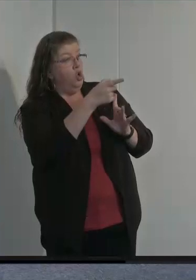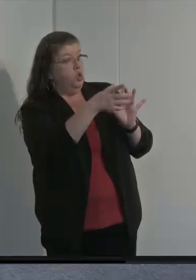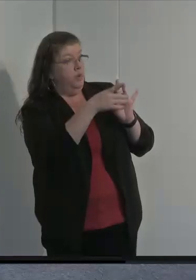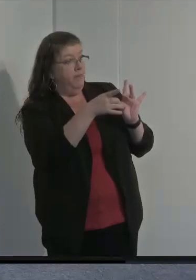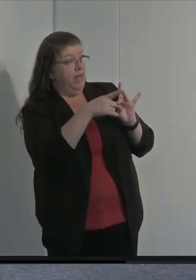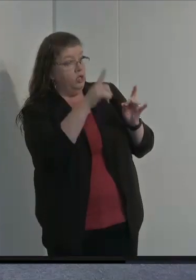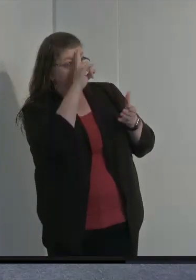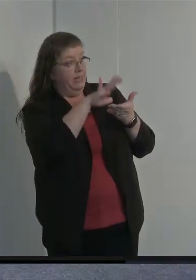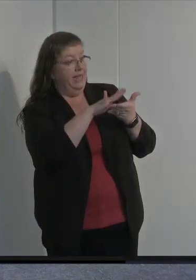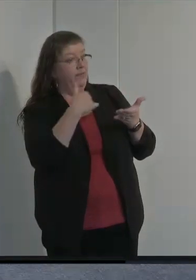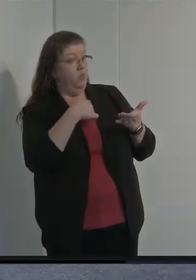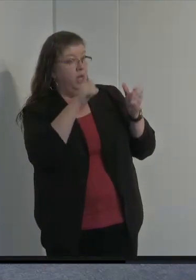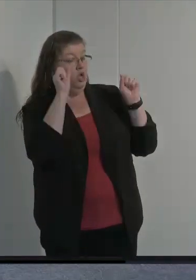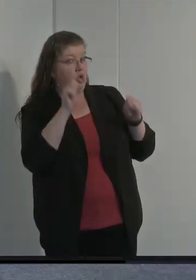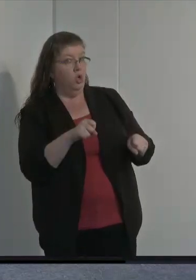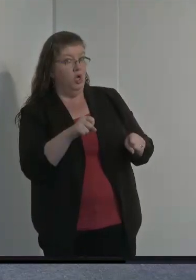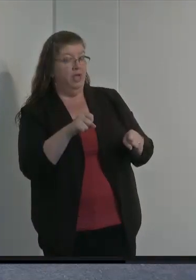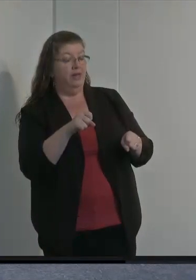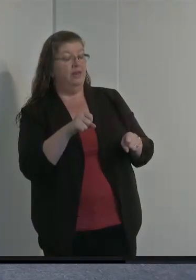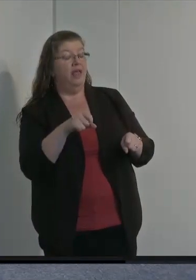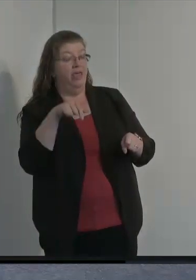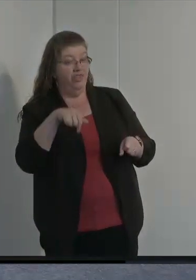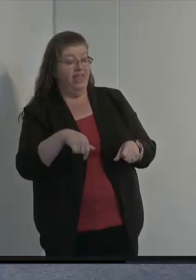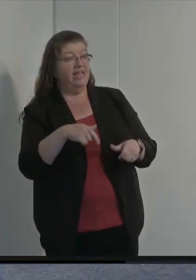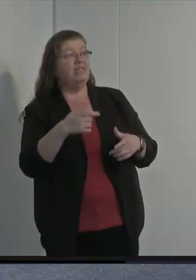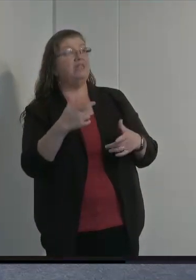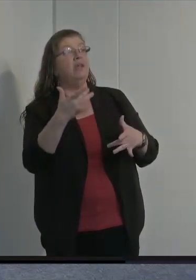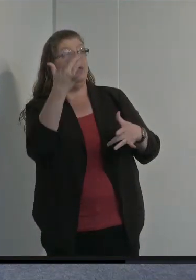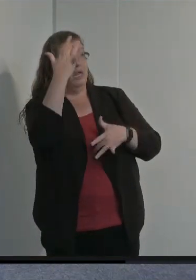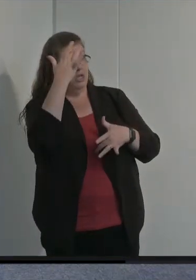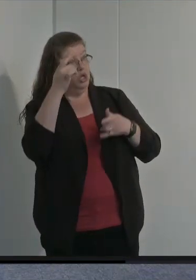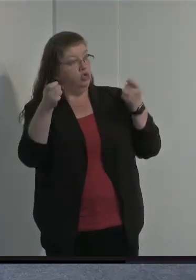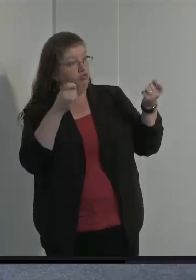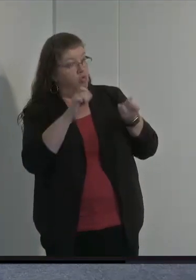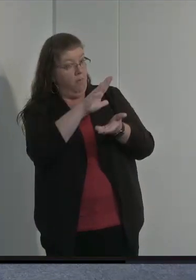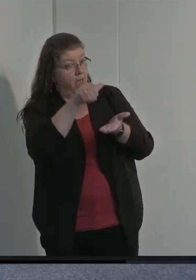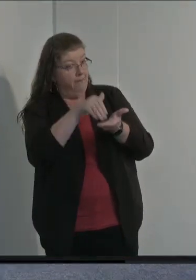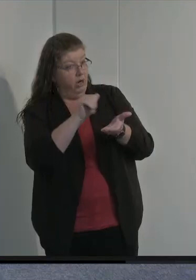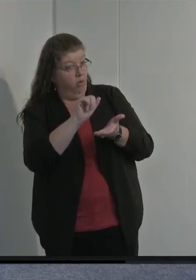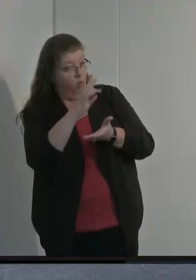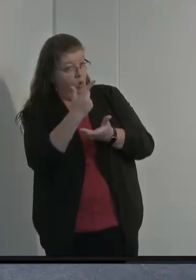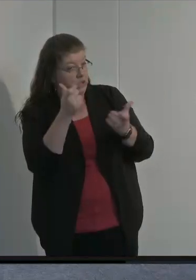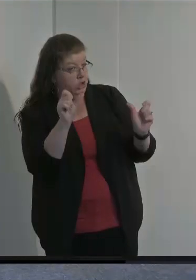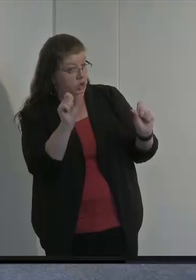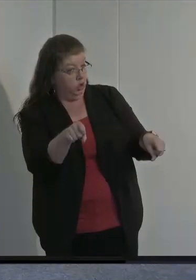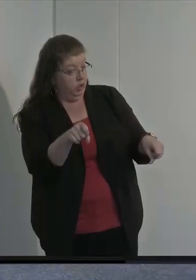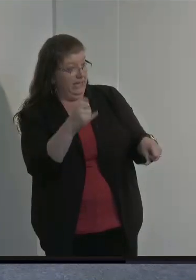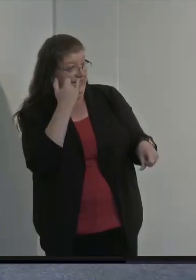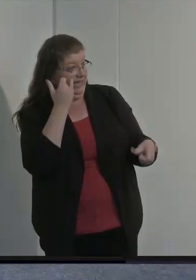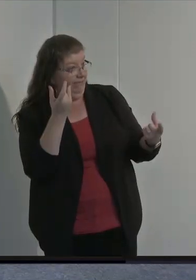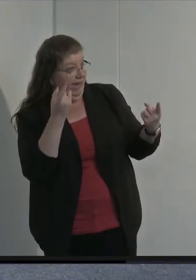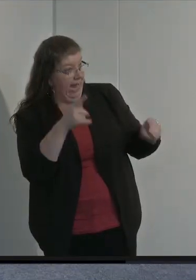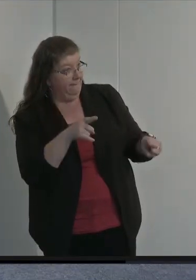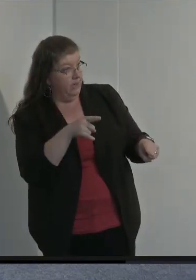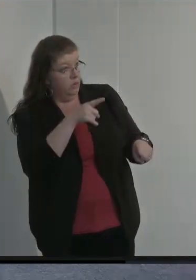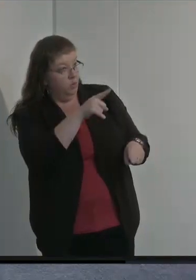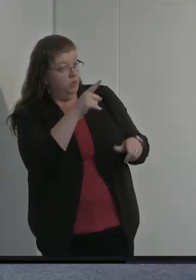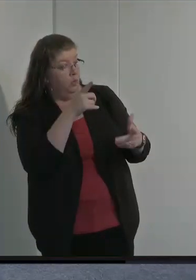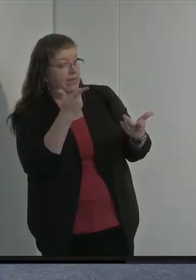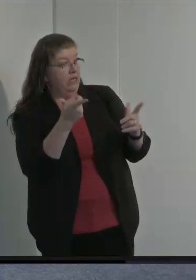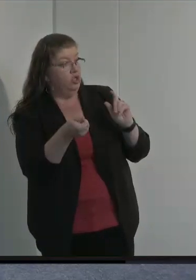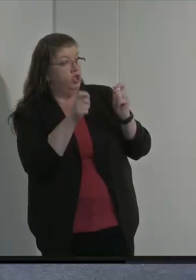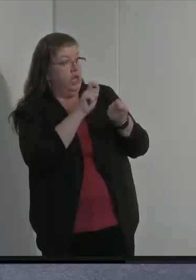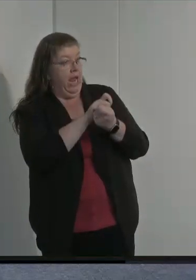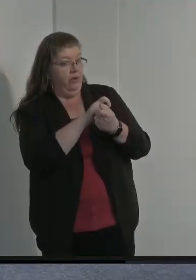you believe we could have this pandemic under reasonable control by mid-August. If that were to happen, what do you think needs to